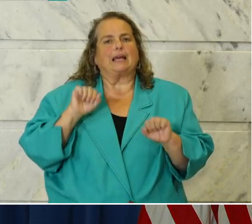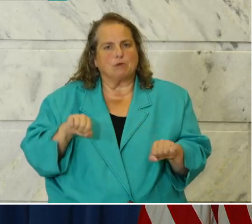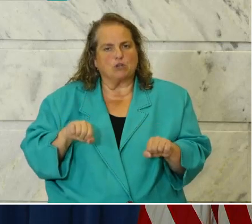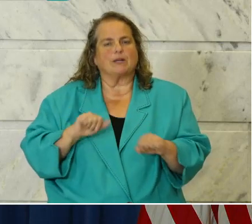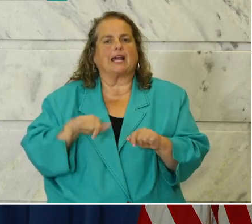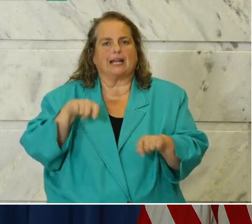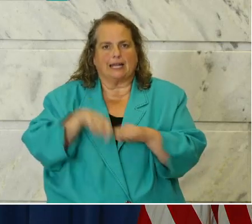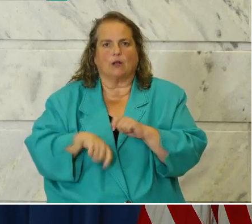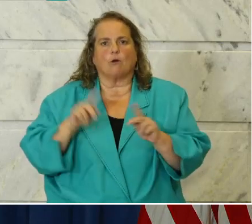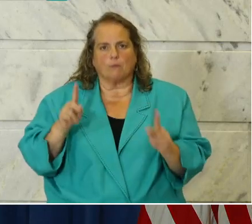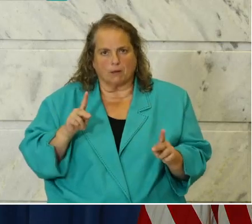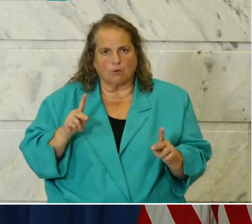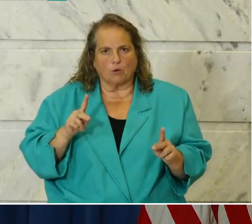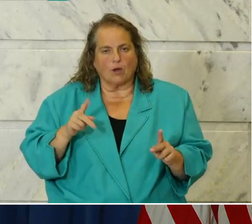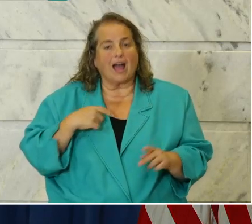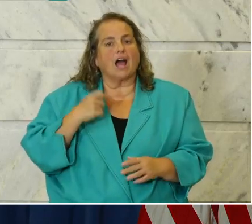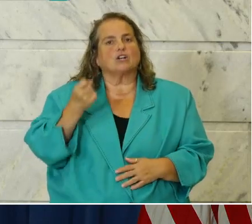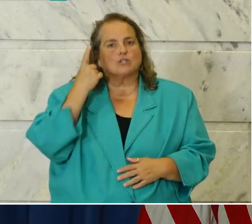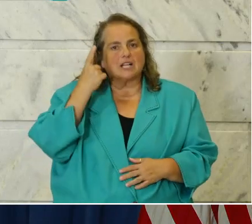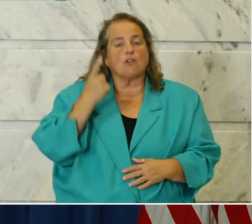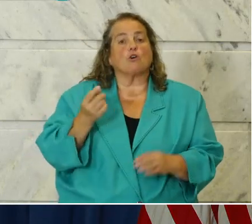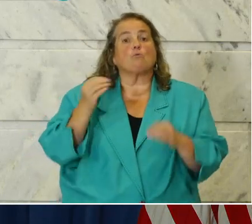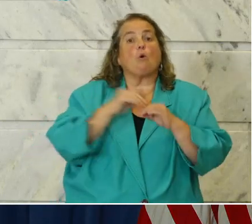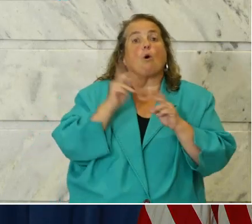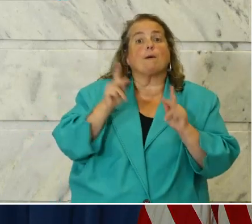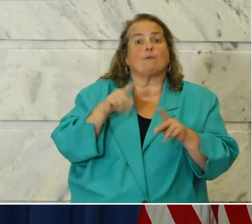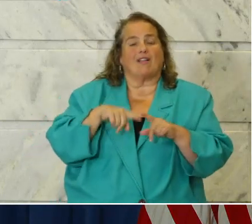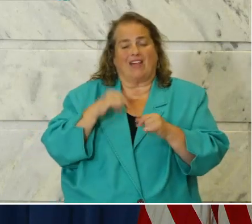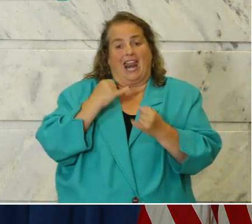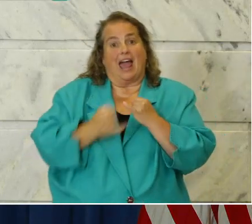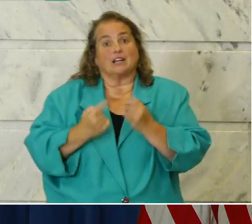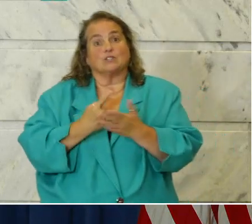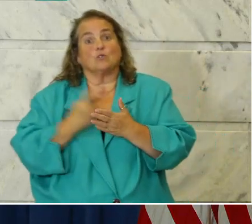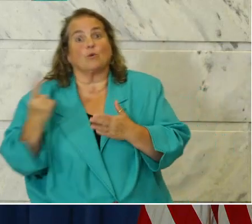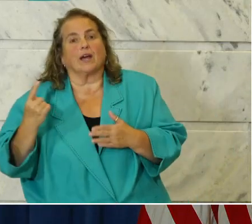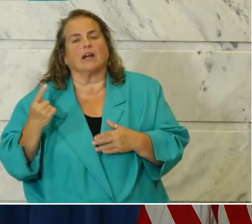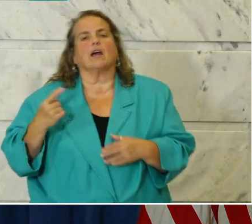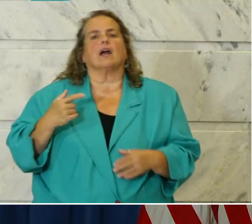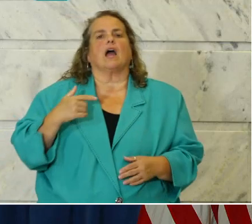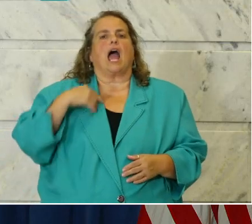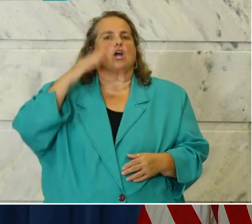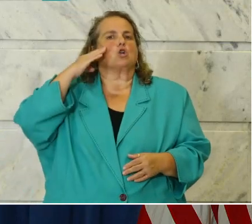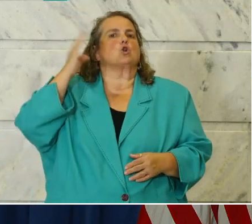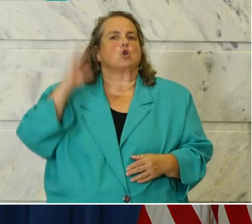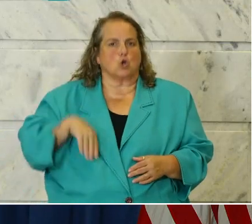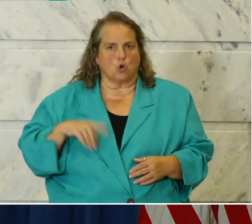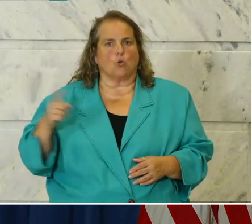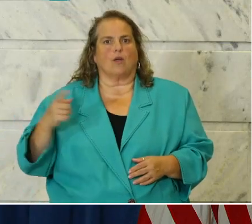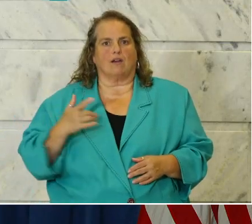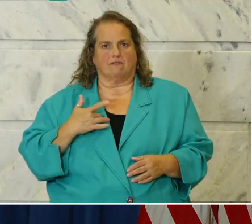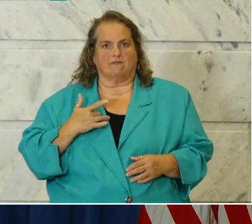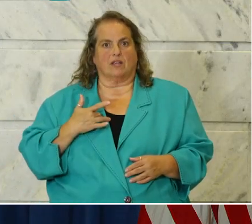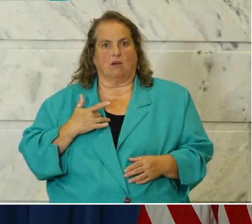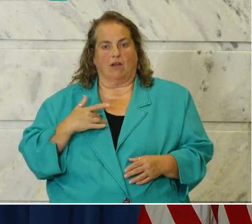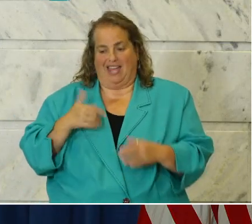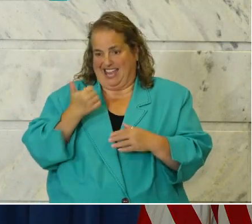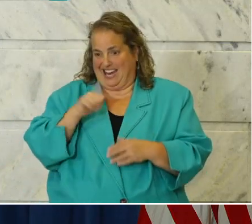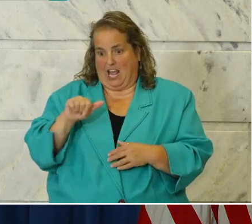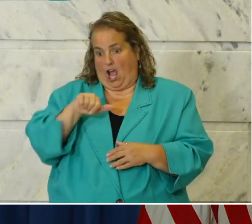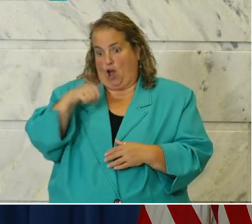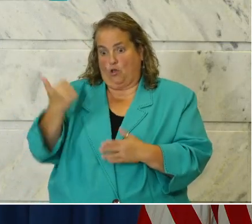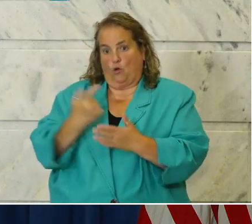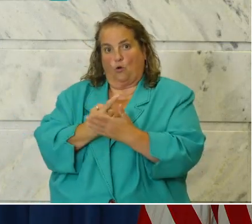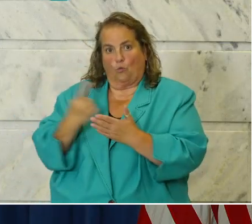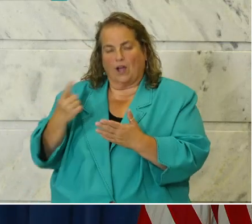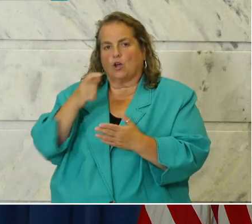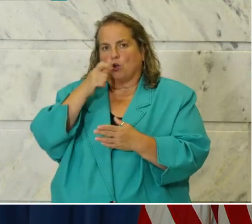know. And there have been more people in the last week that I know that have tested positive for COVID than in any other week that I've